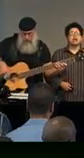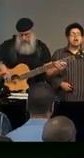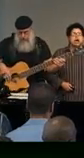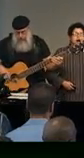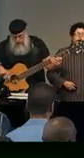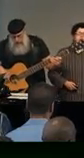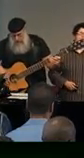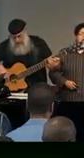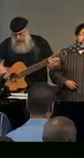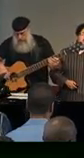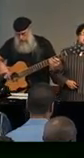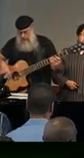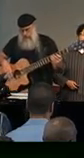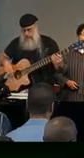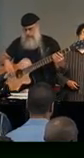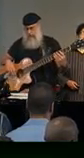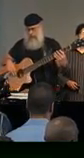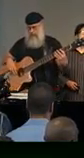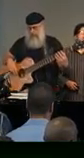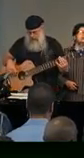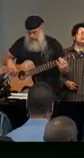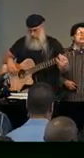I our